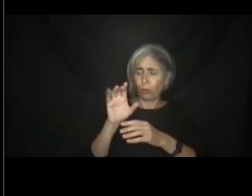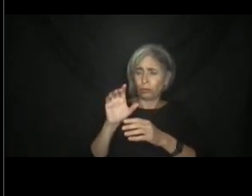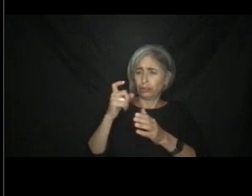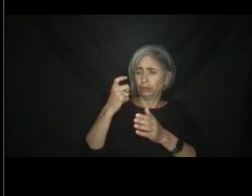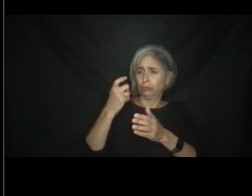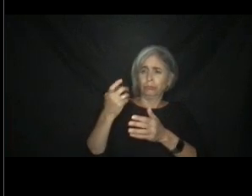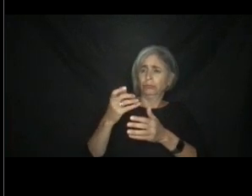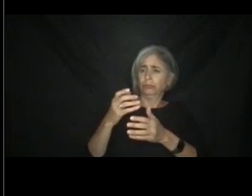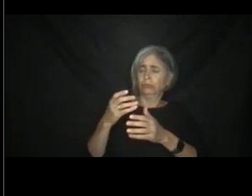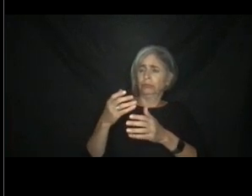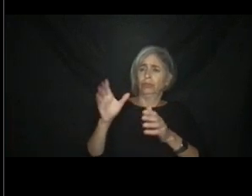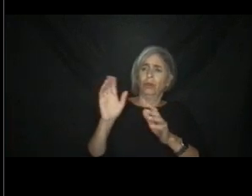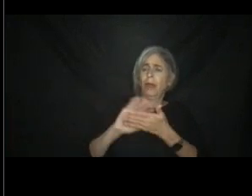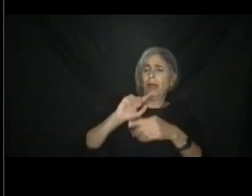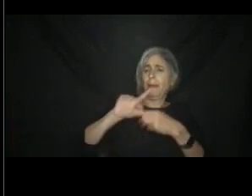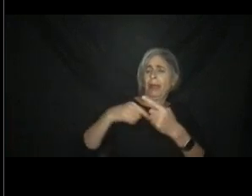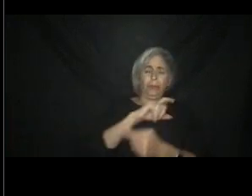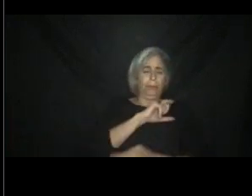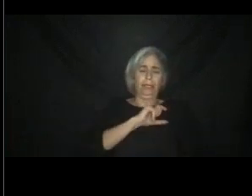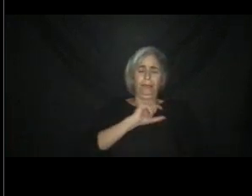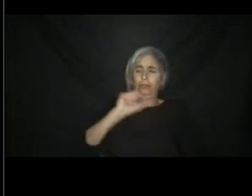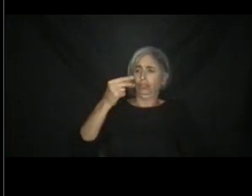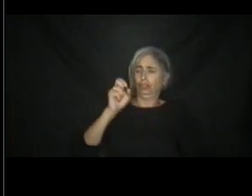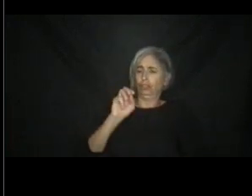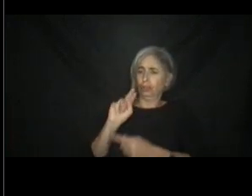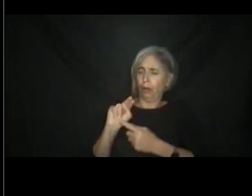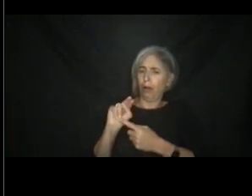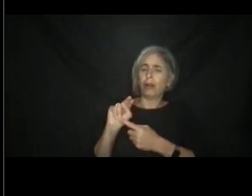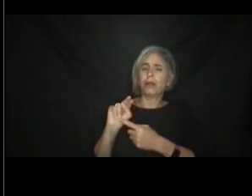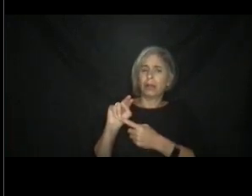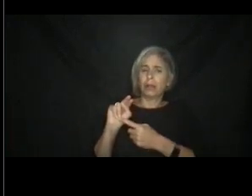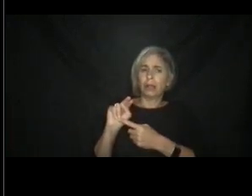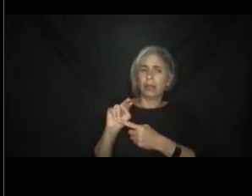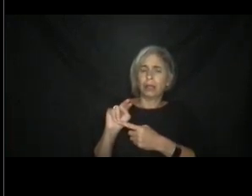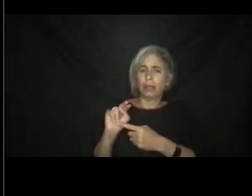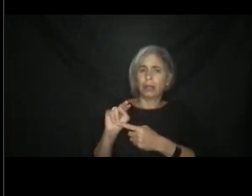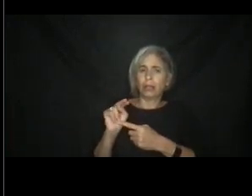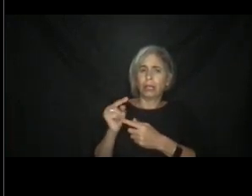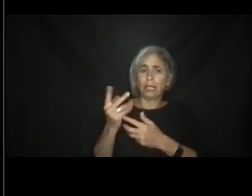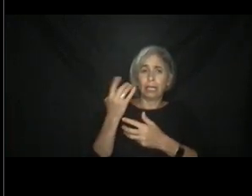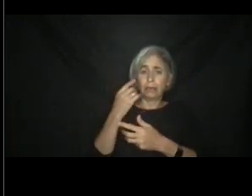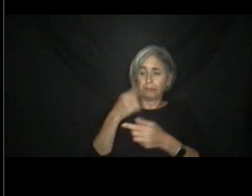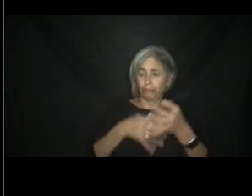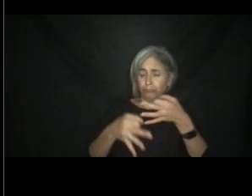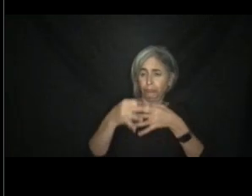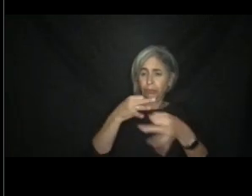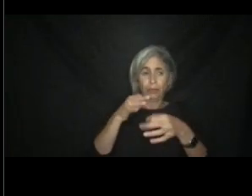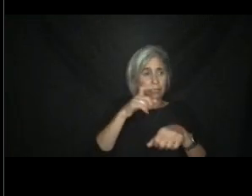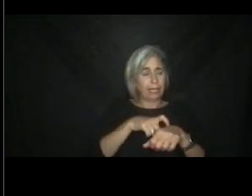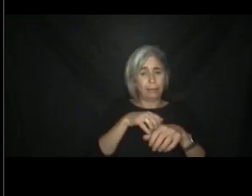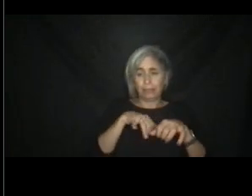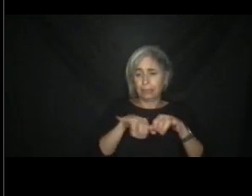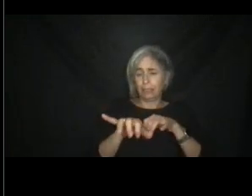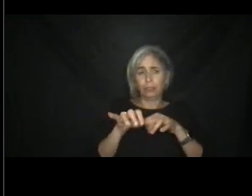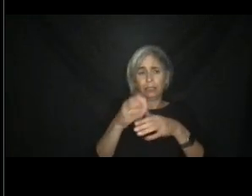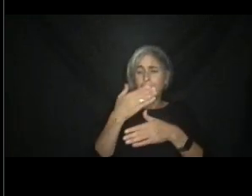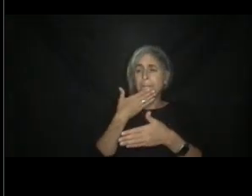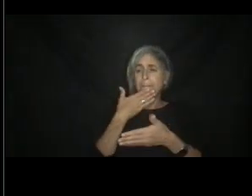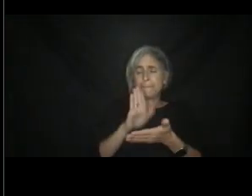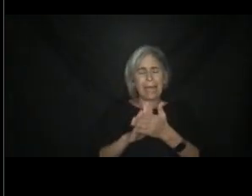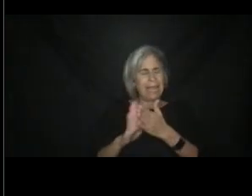Mark's Song. As we witnessed, FHP took over the investigation and took their time and still did a poor job.